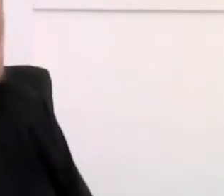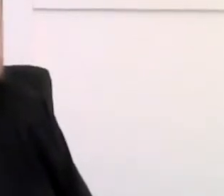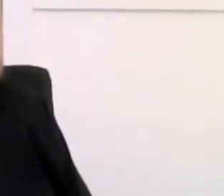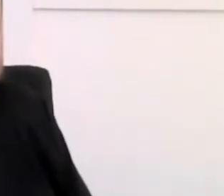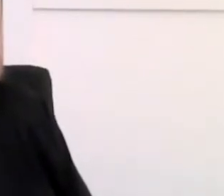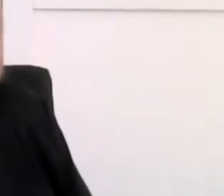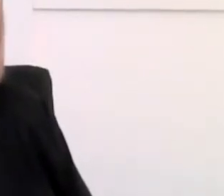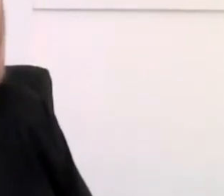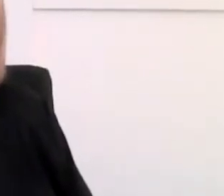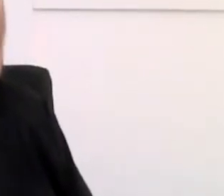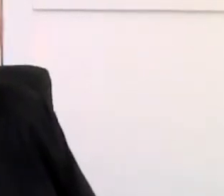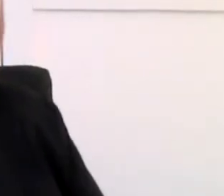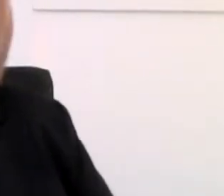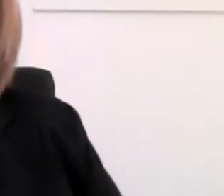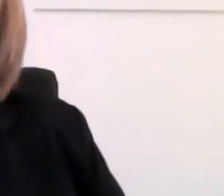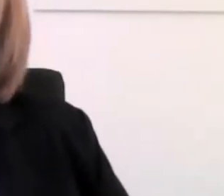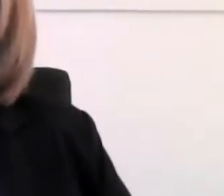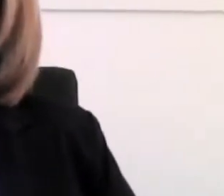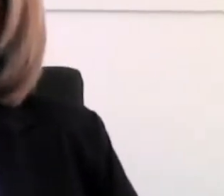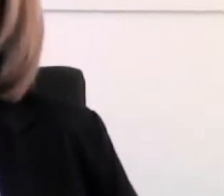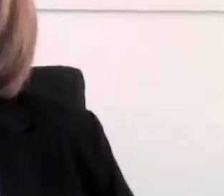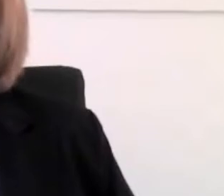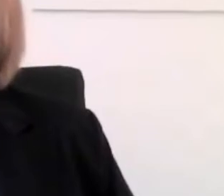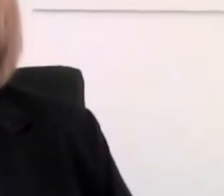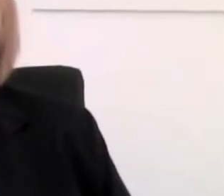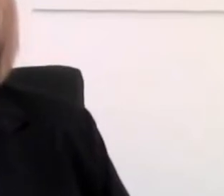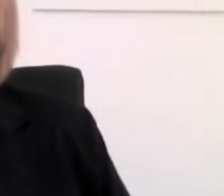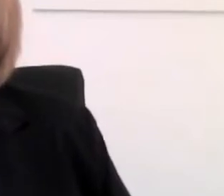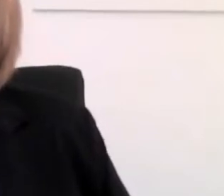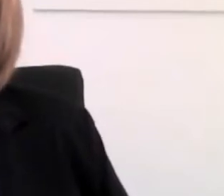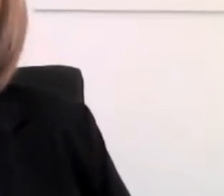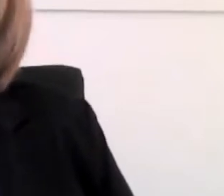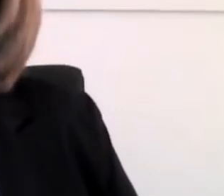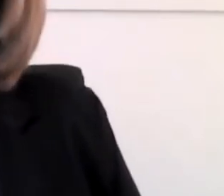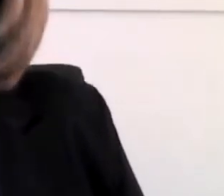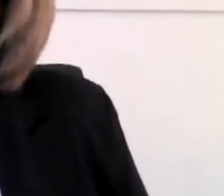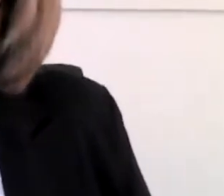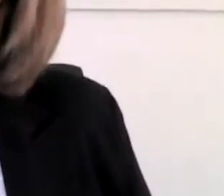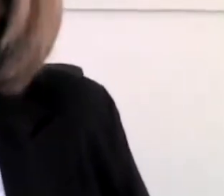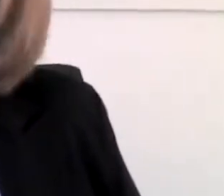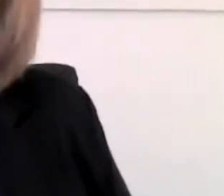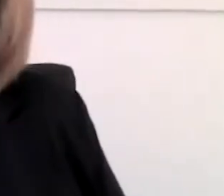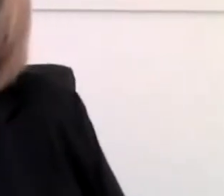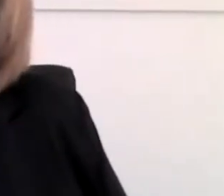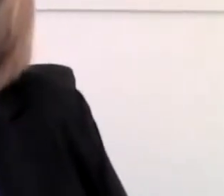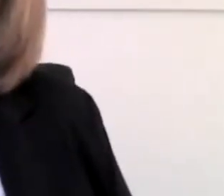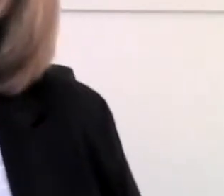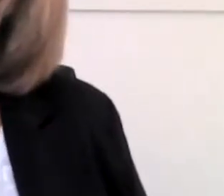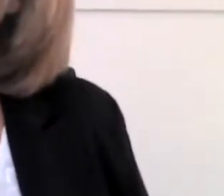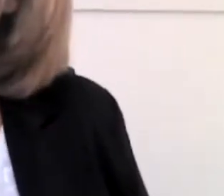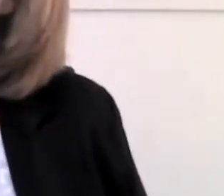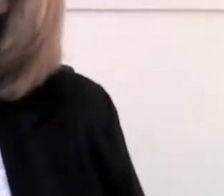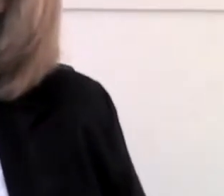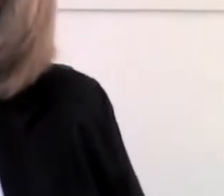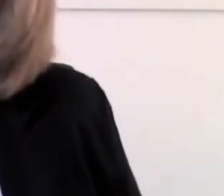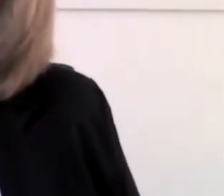this intersection between community and trauma, and about trauma more generally. And Krista? again,